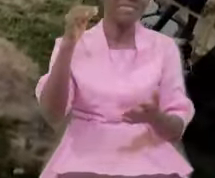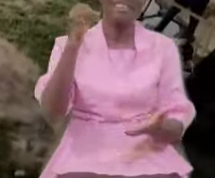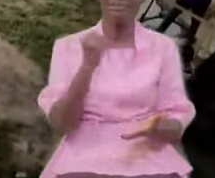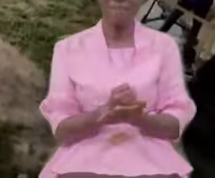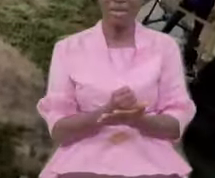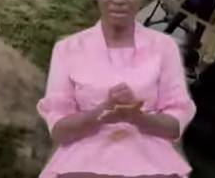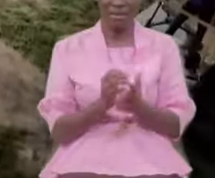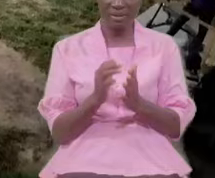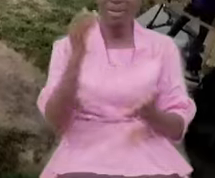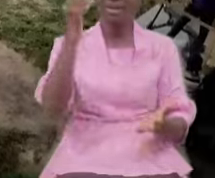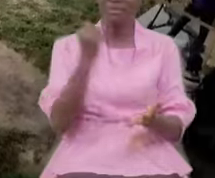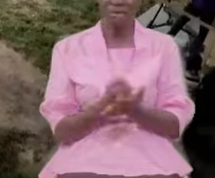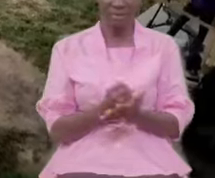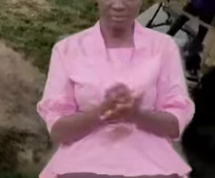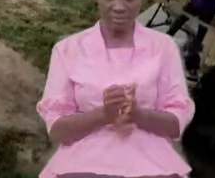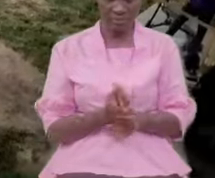amen